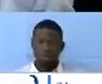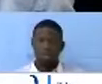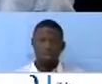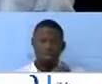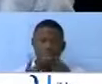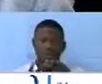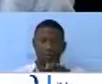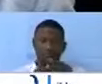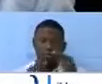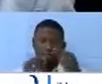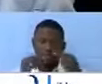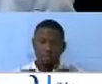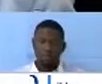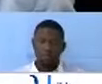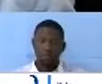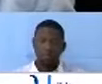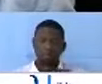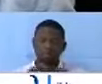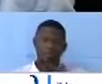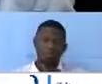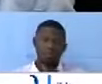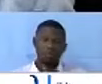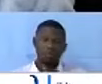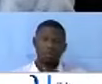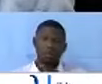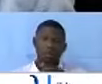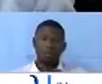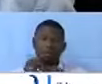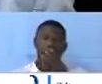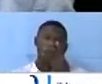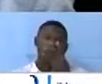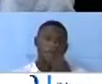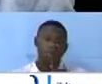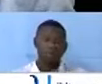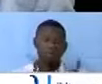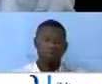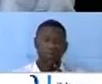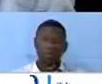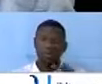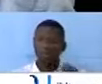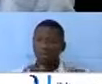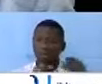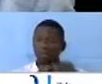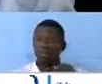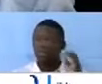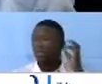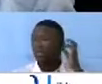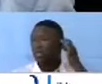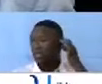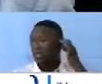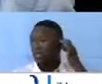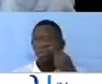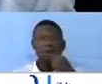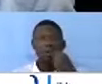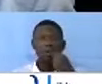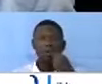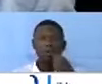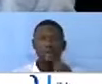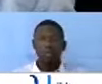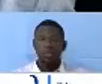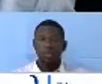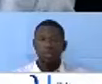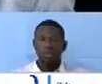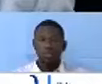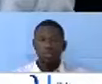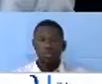four different areas, his ears, his mouth, his toes, and his genitals. You asked him, can you tell